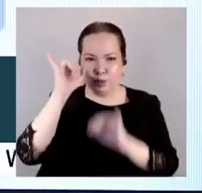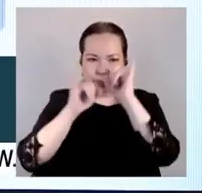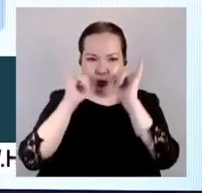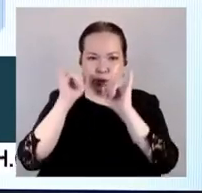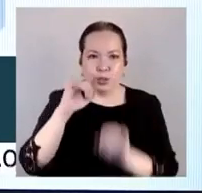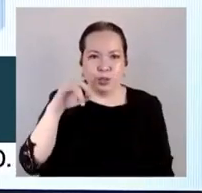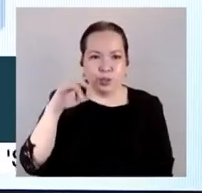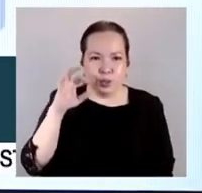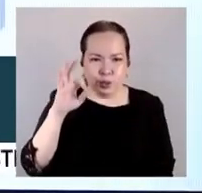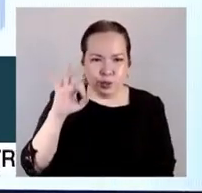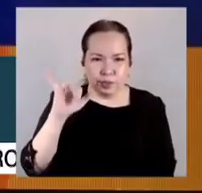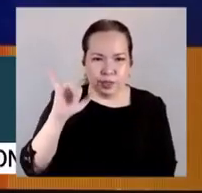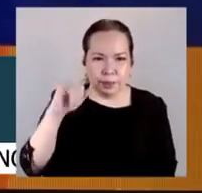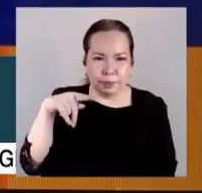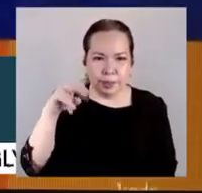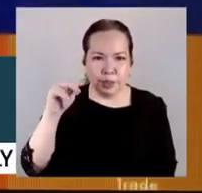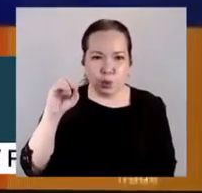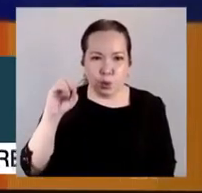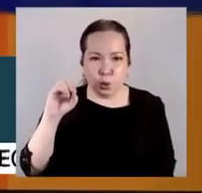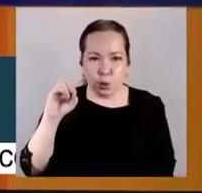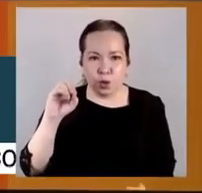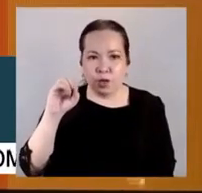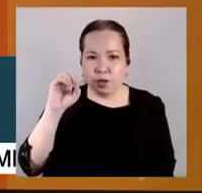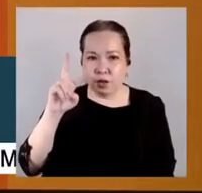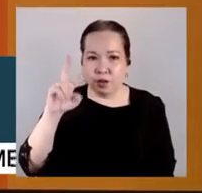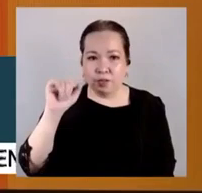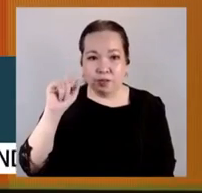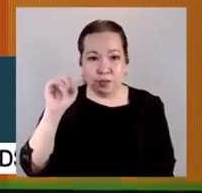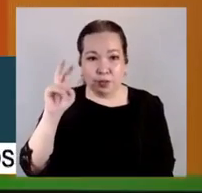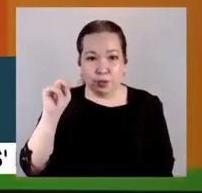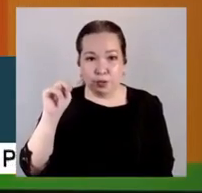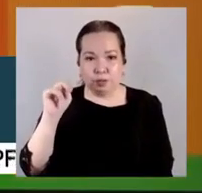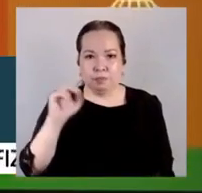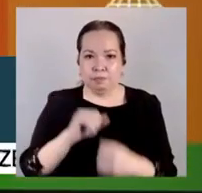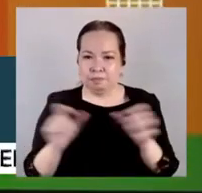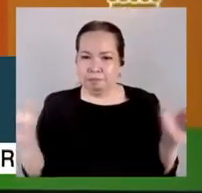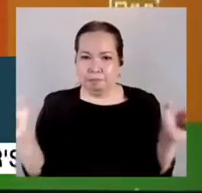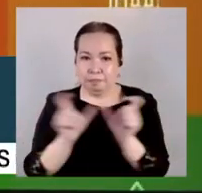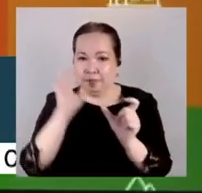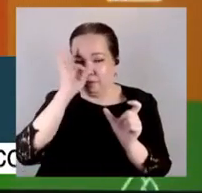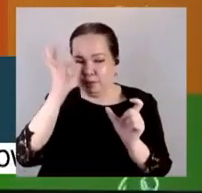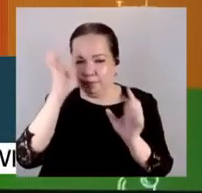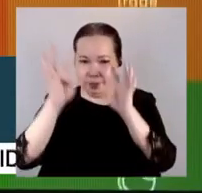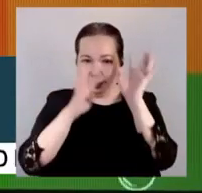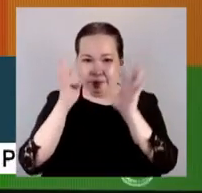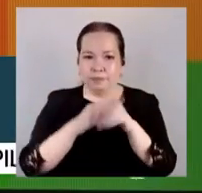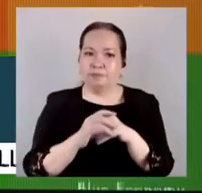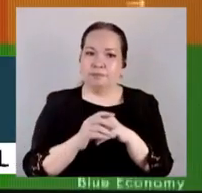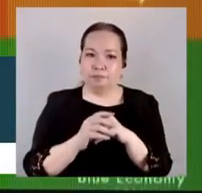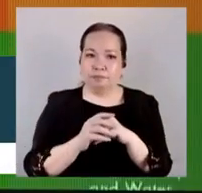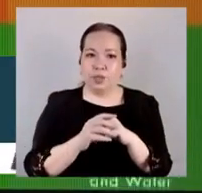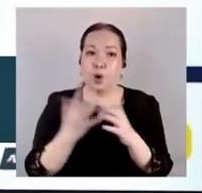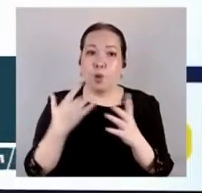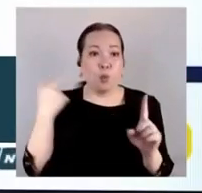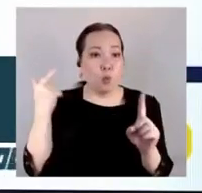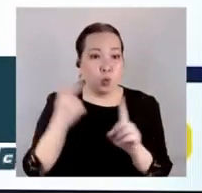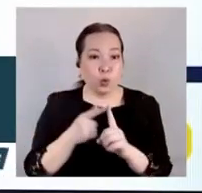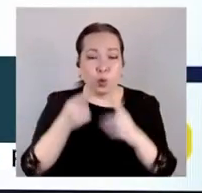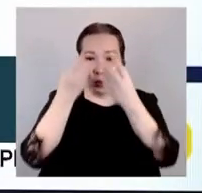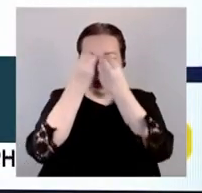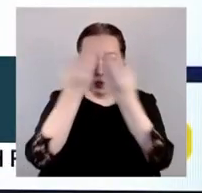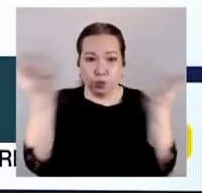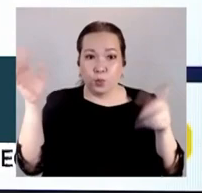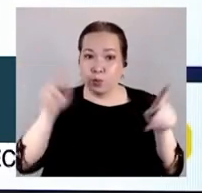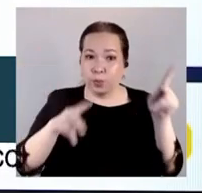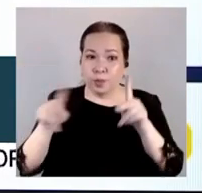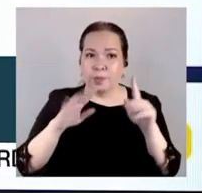the new web portal being developed by the National Economic and Development Authority with the goal of educating the public on how